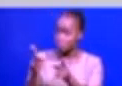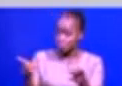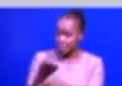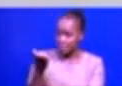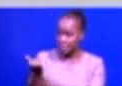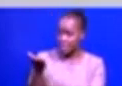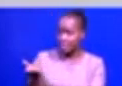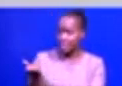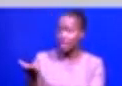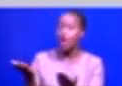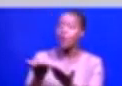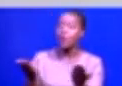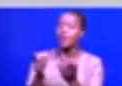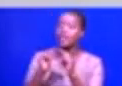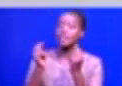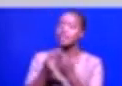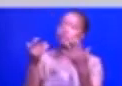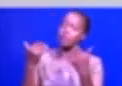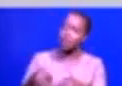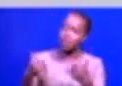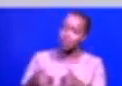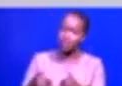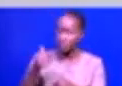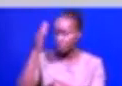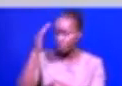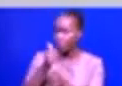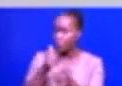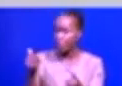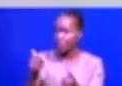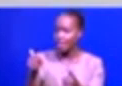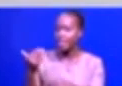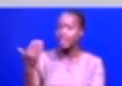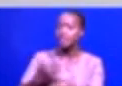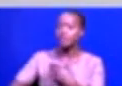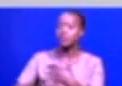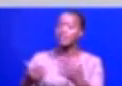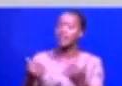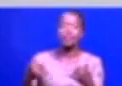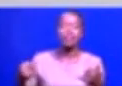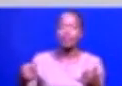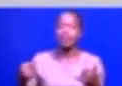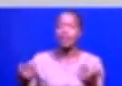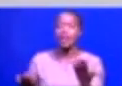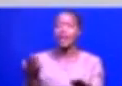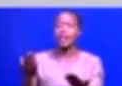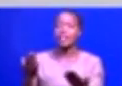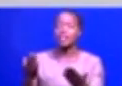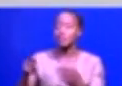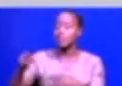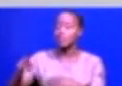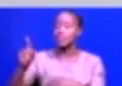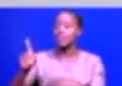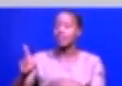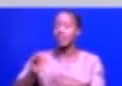where teams play knowing that it borders at the line of going to the Premier League or